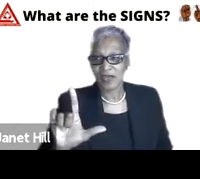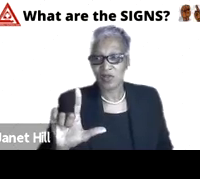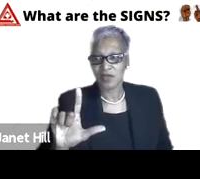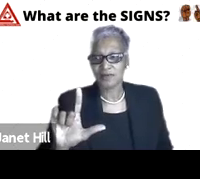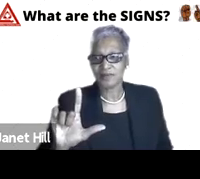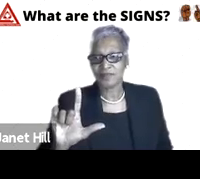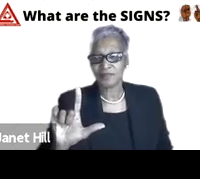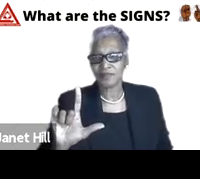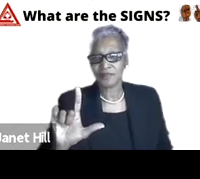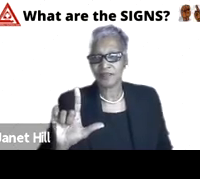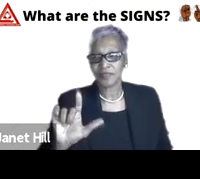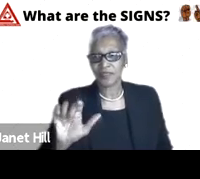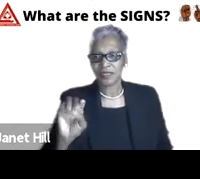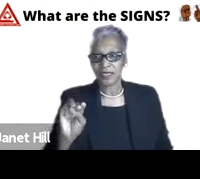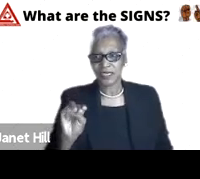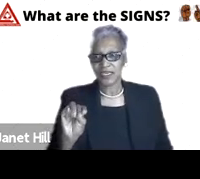L,